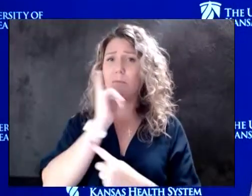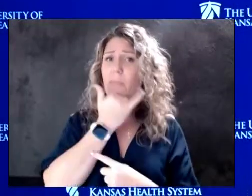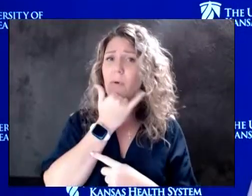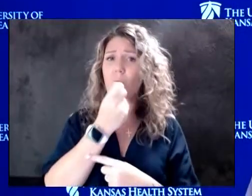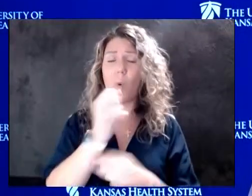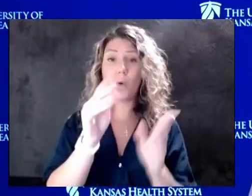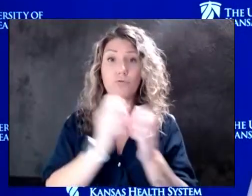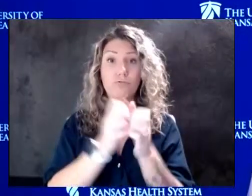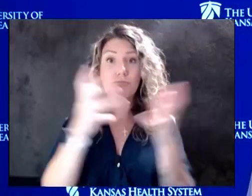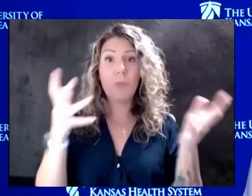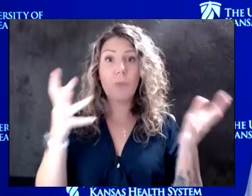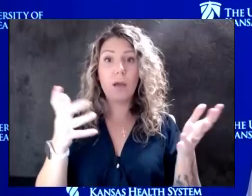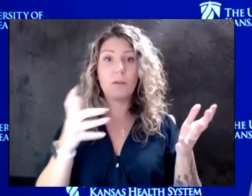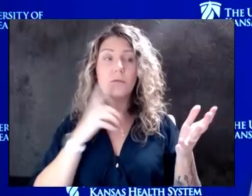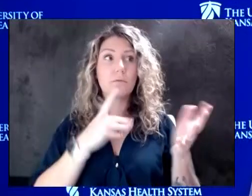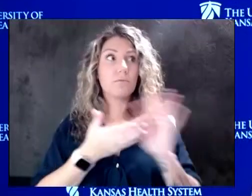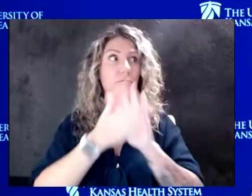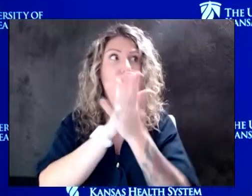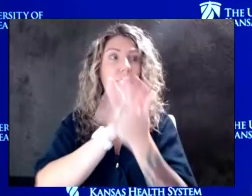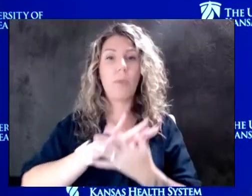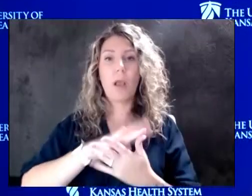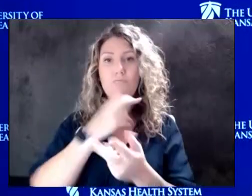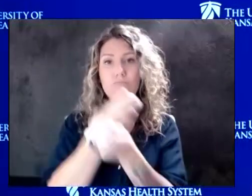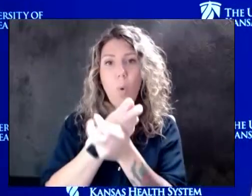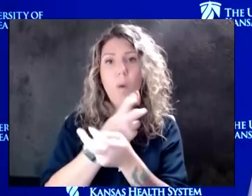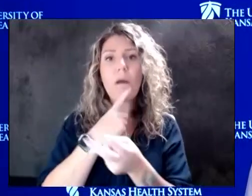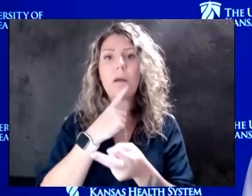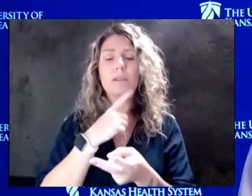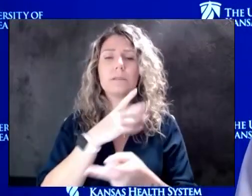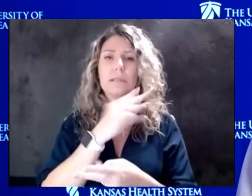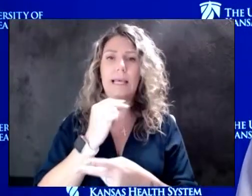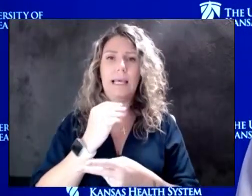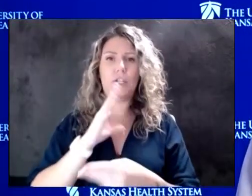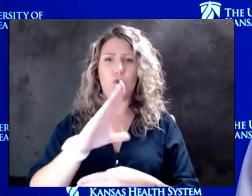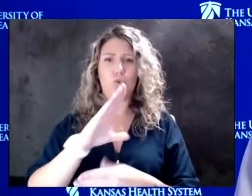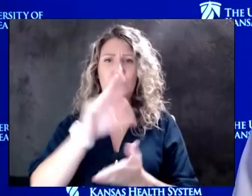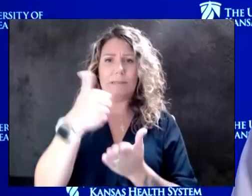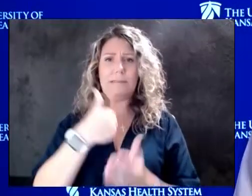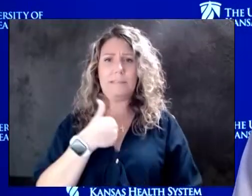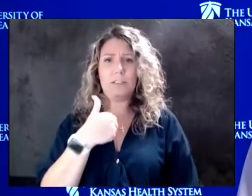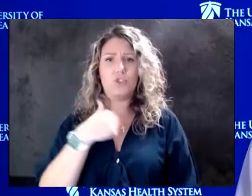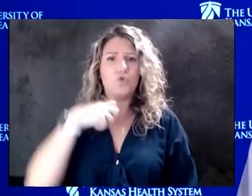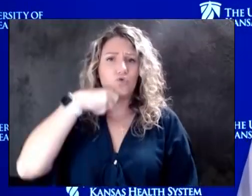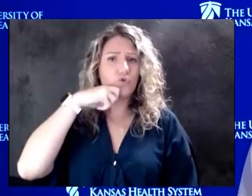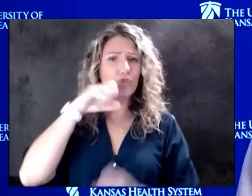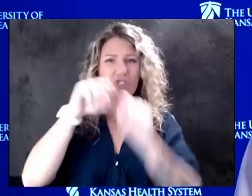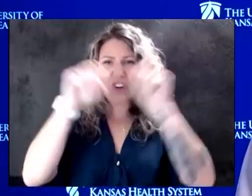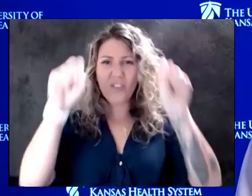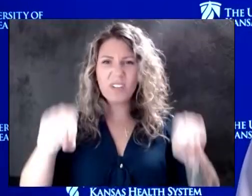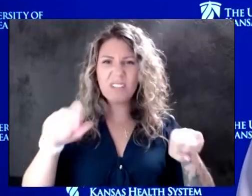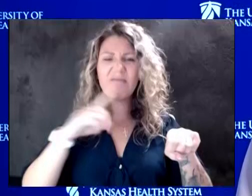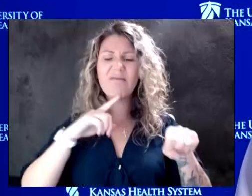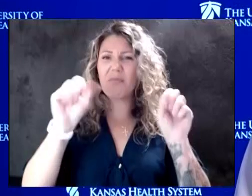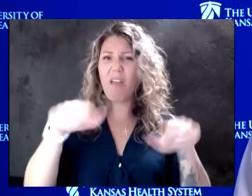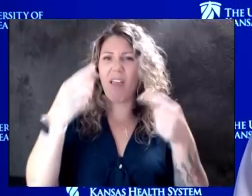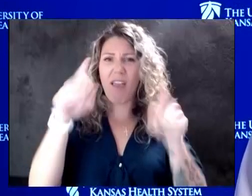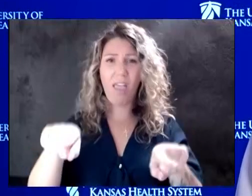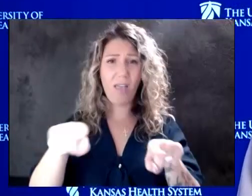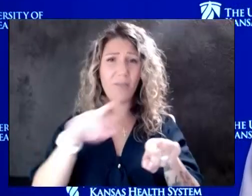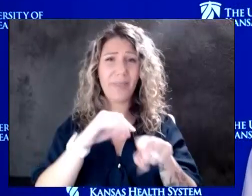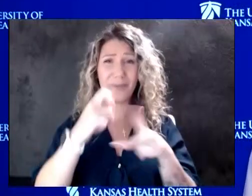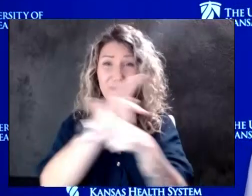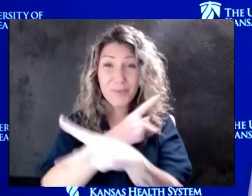get toxicity from it, including central nervous system toxicity and things like that. So there are much more and worse side effects